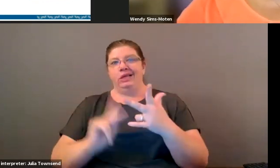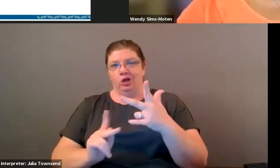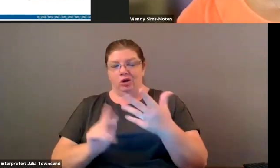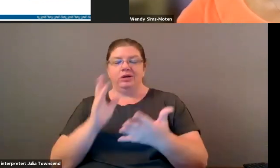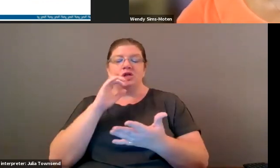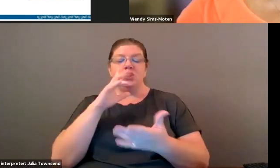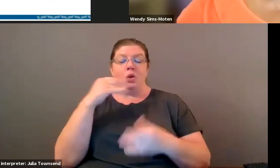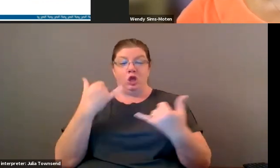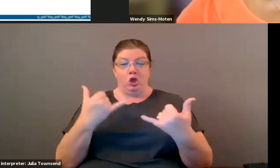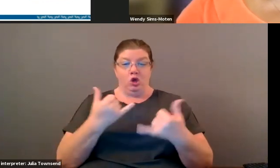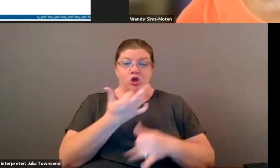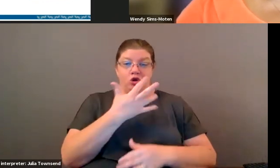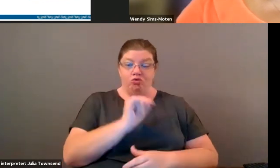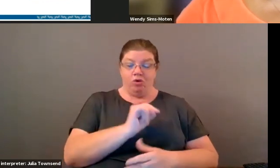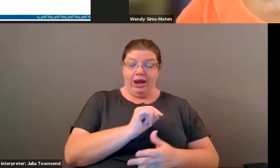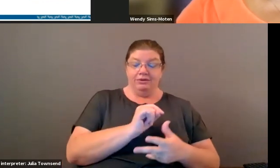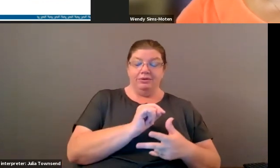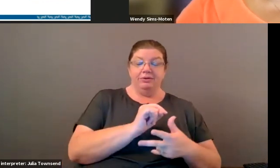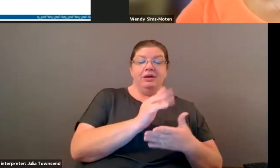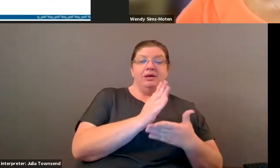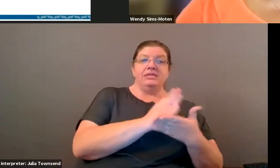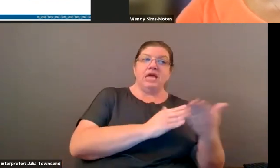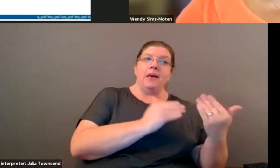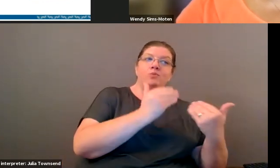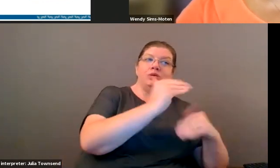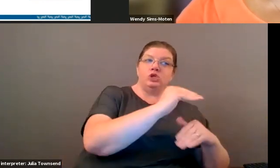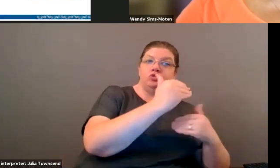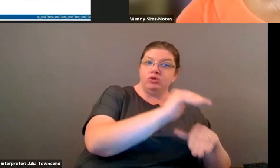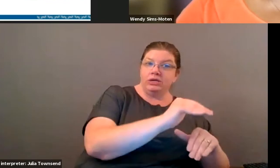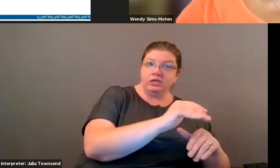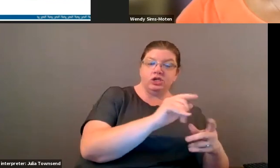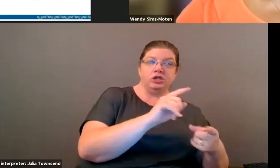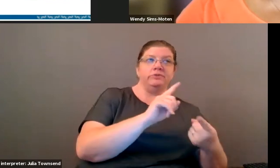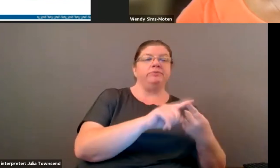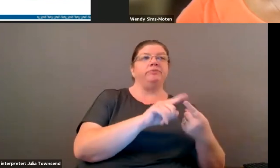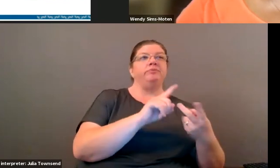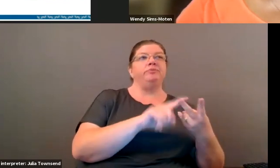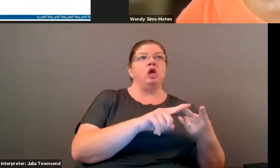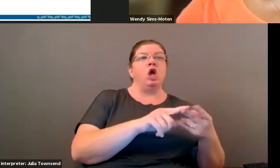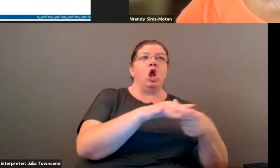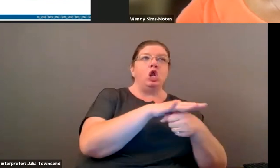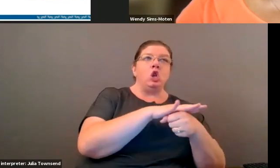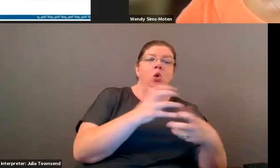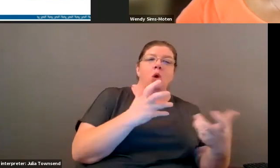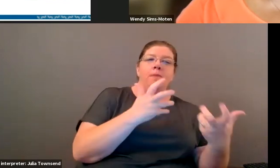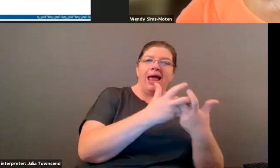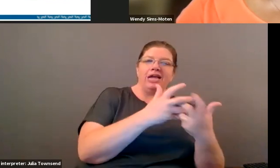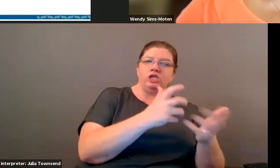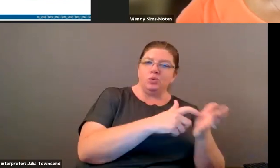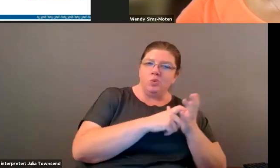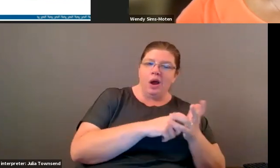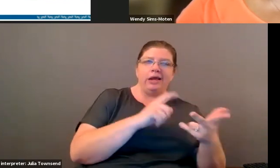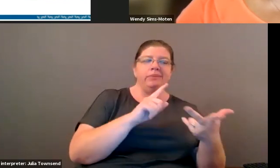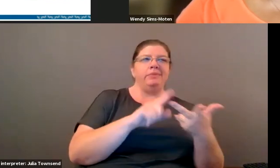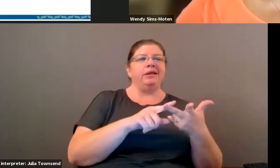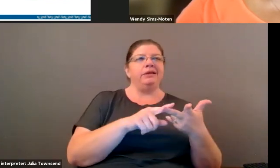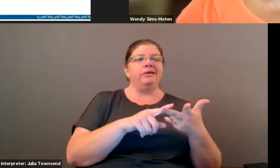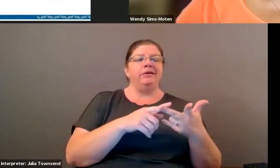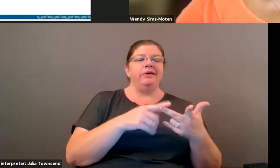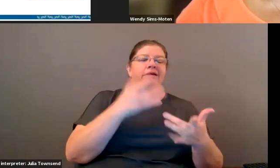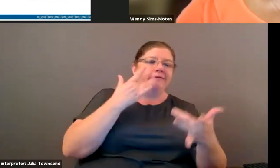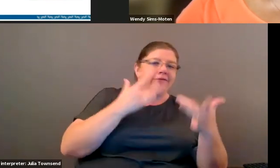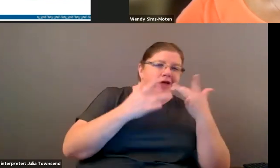grant, there's some restrictions. There's a local matching requirement, financial hardships. There's